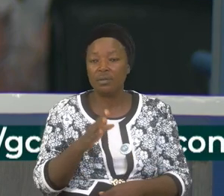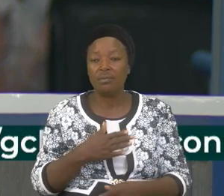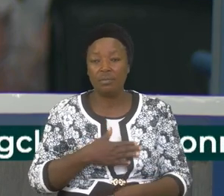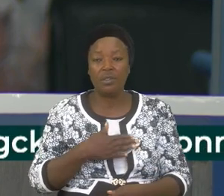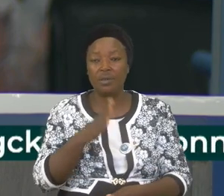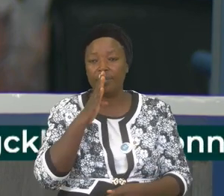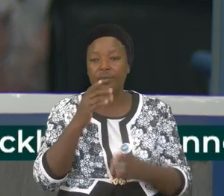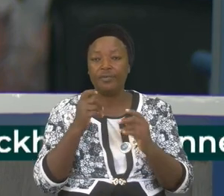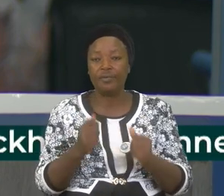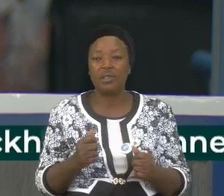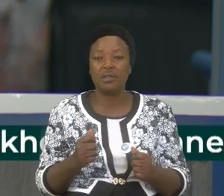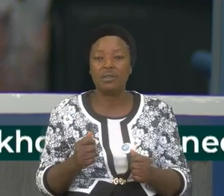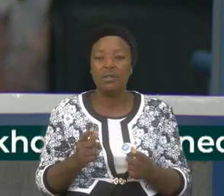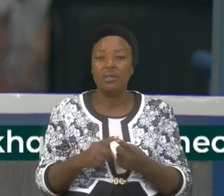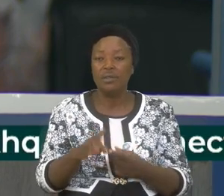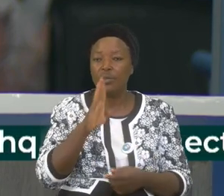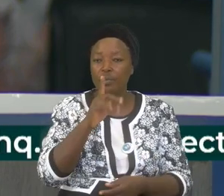nobody is left